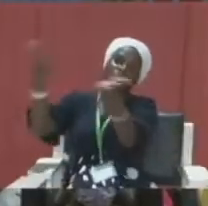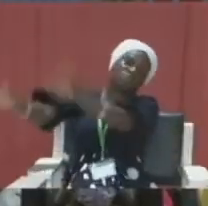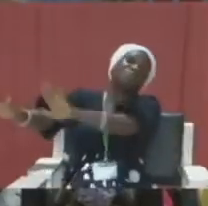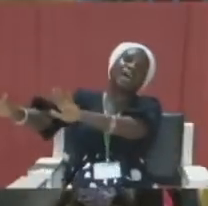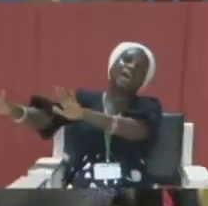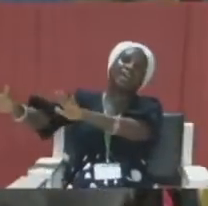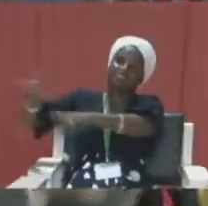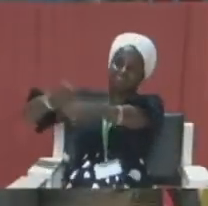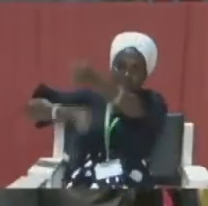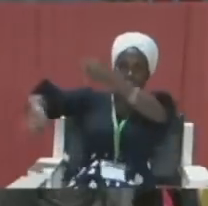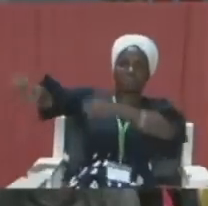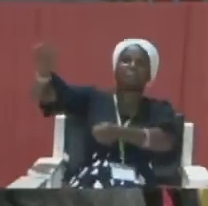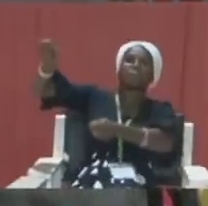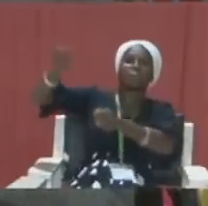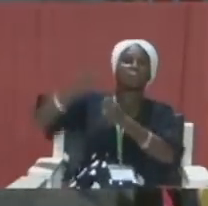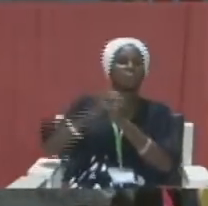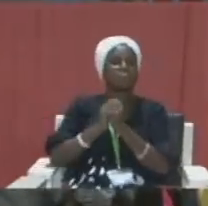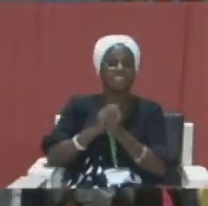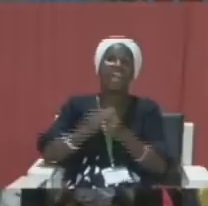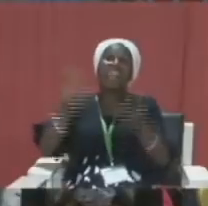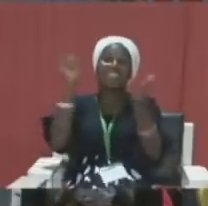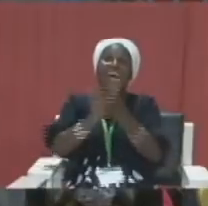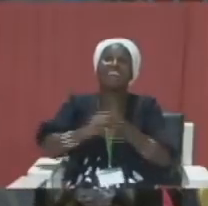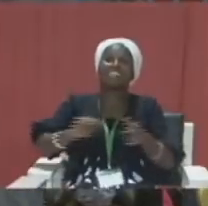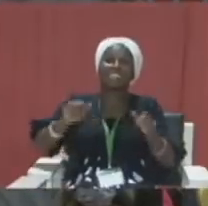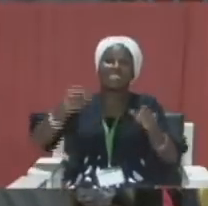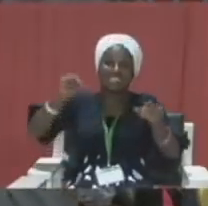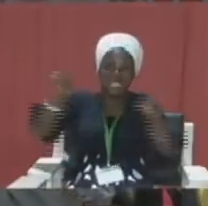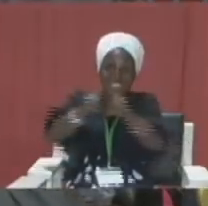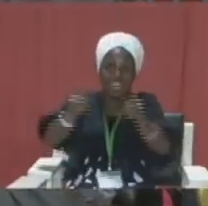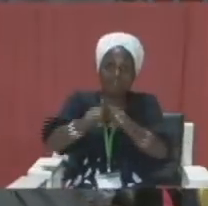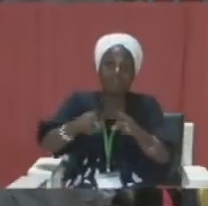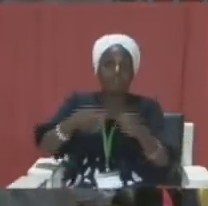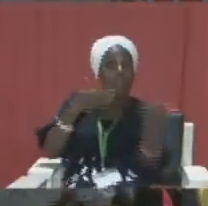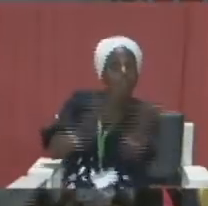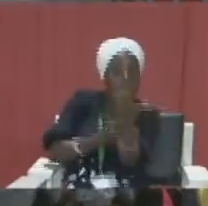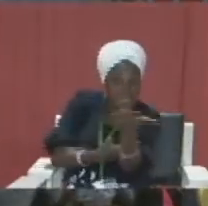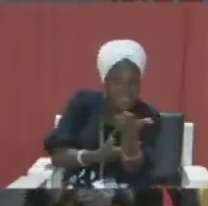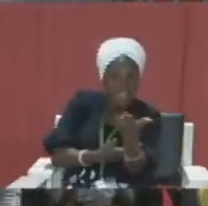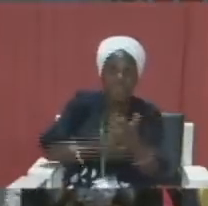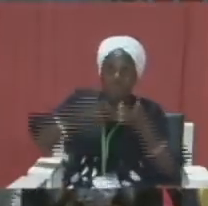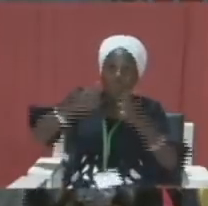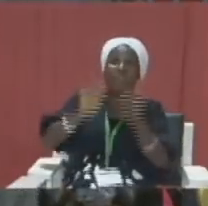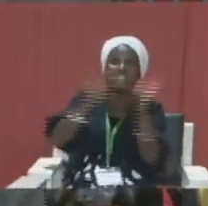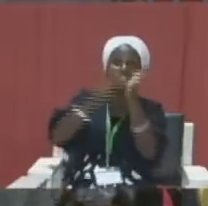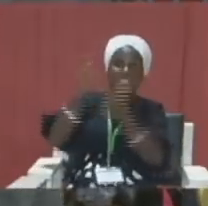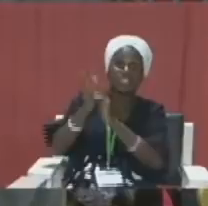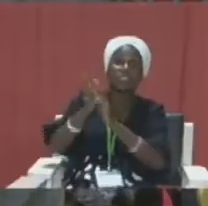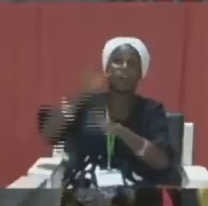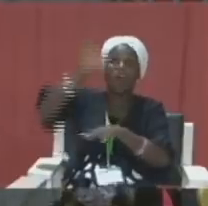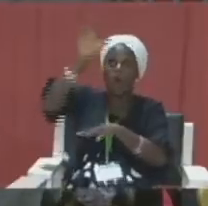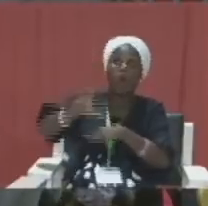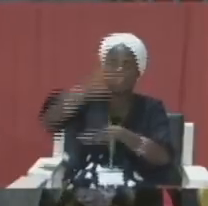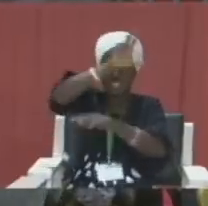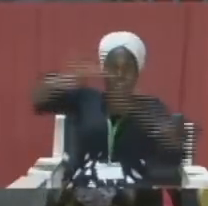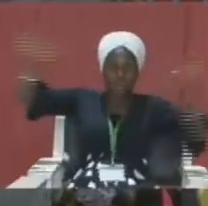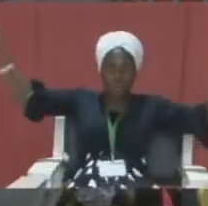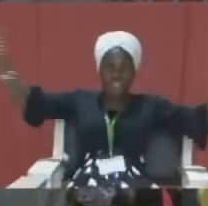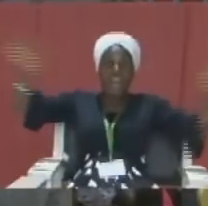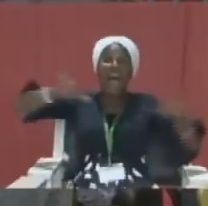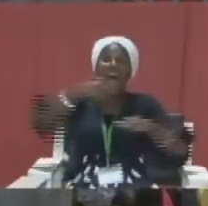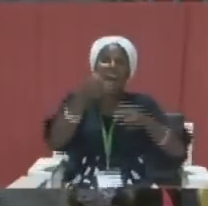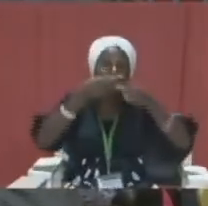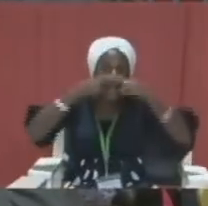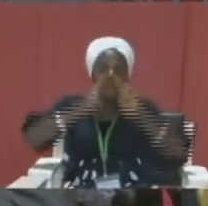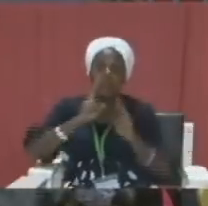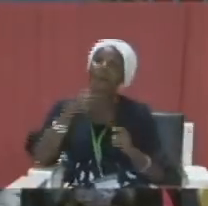That same morning, while Jesus was on the cross, another robber told Jesus, "Remember me in your